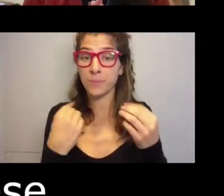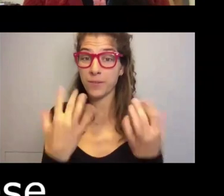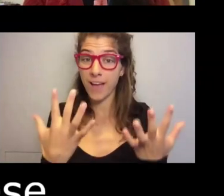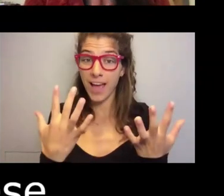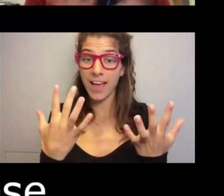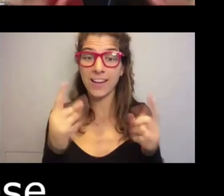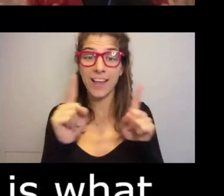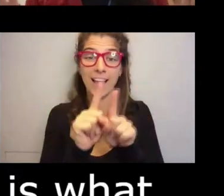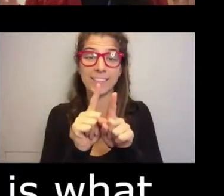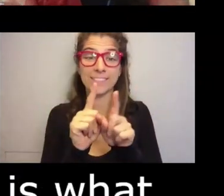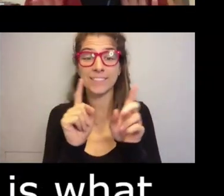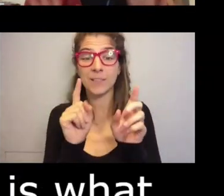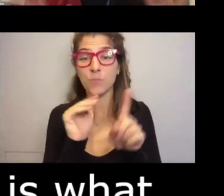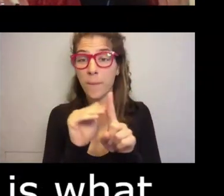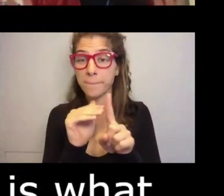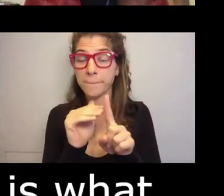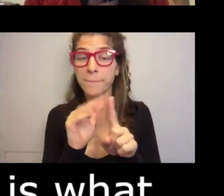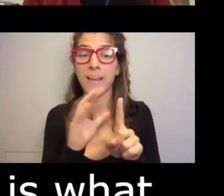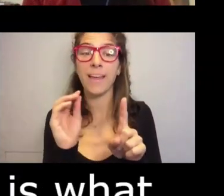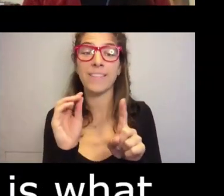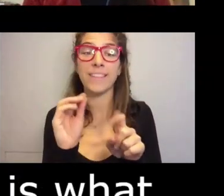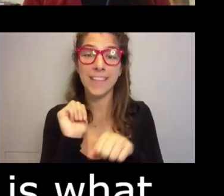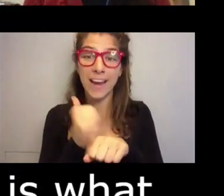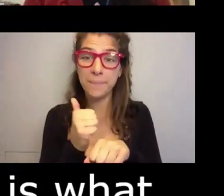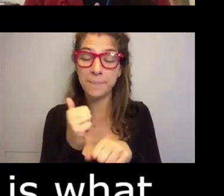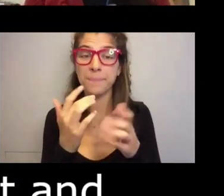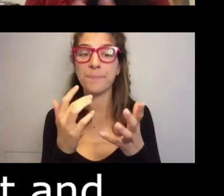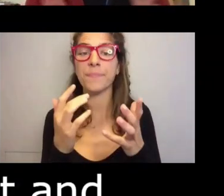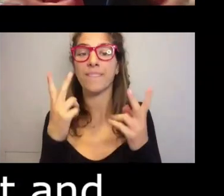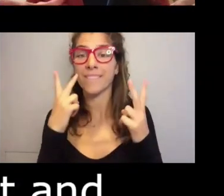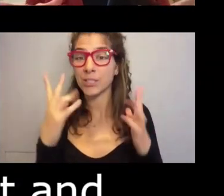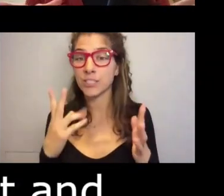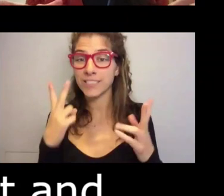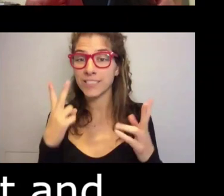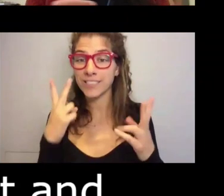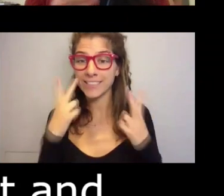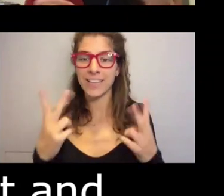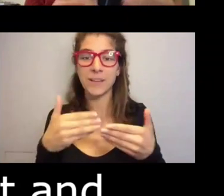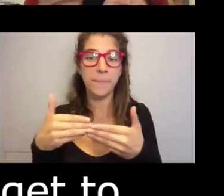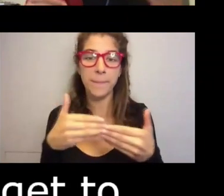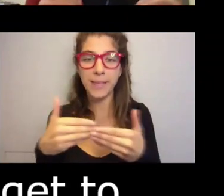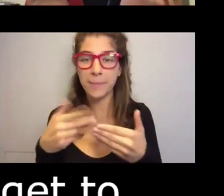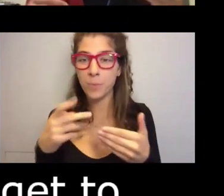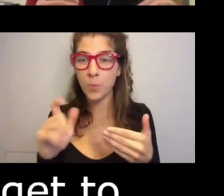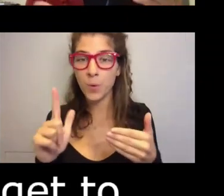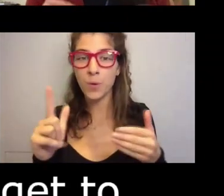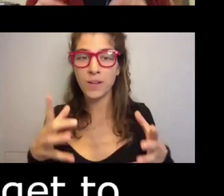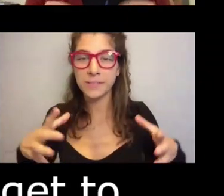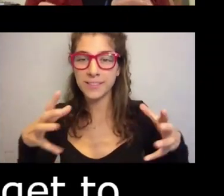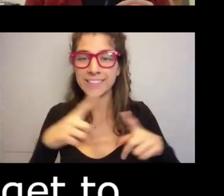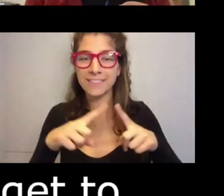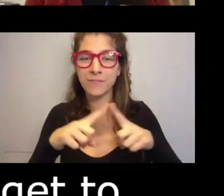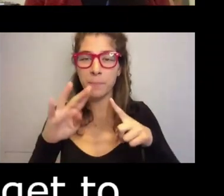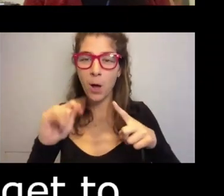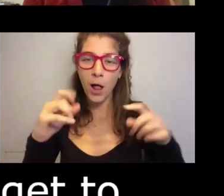provide as the prompt and the initial setup. Visitors get to see there's a baby pool that's filled with various types of